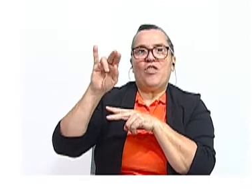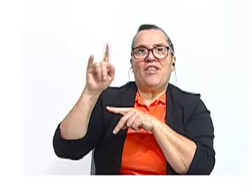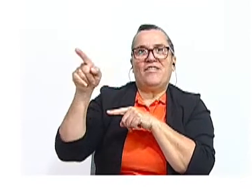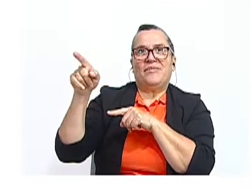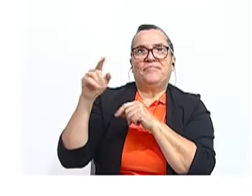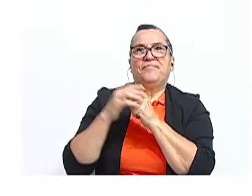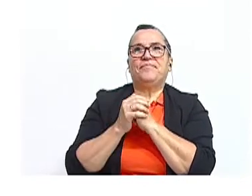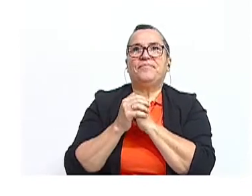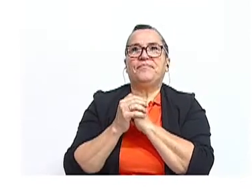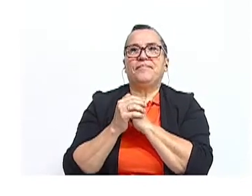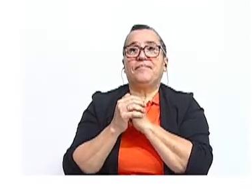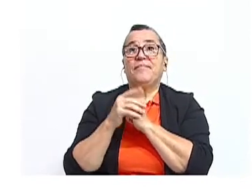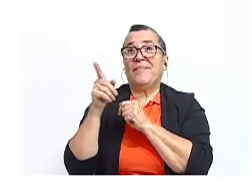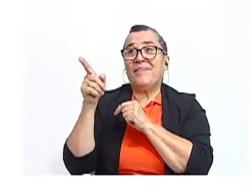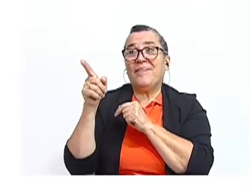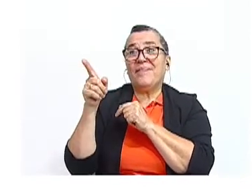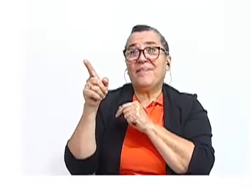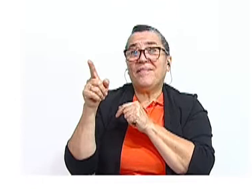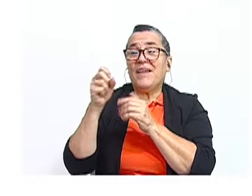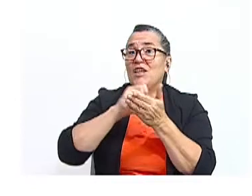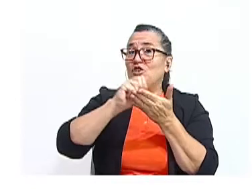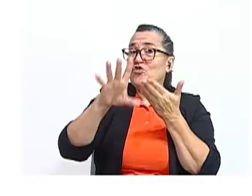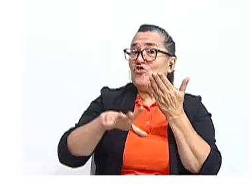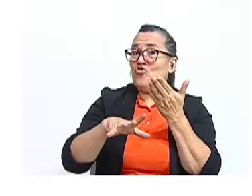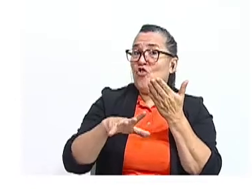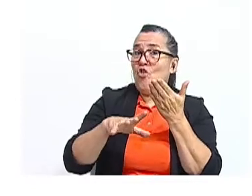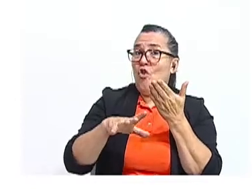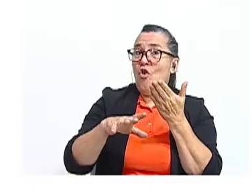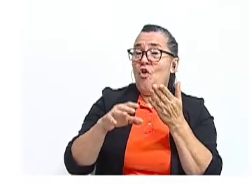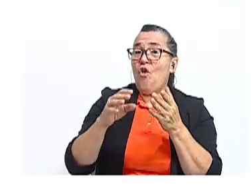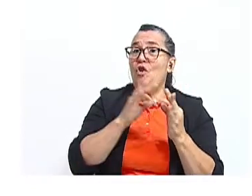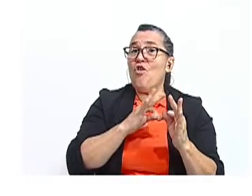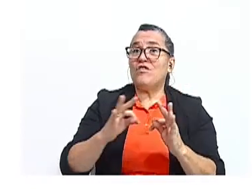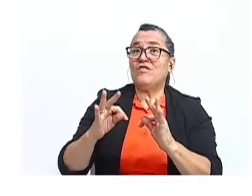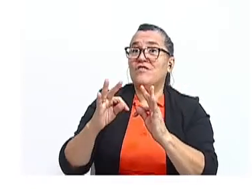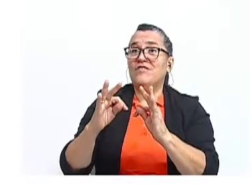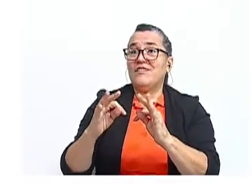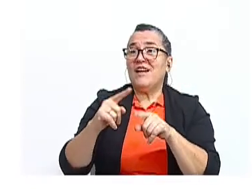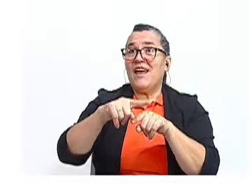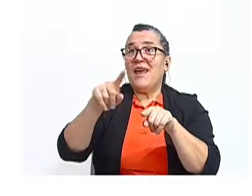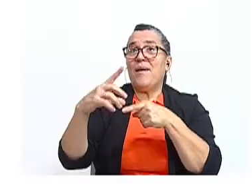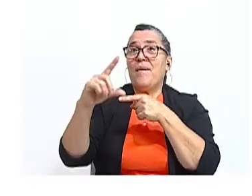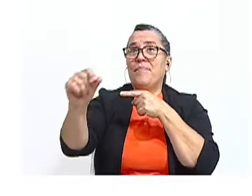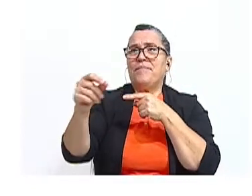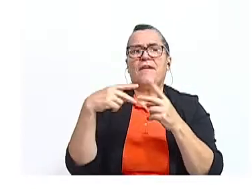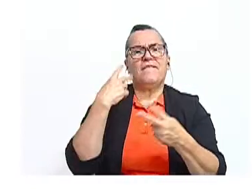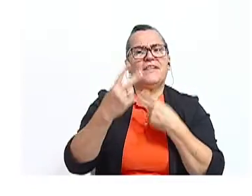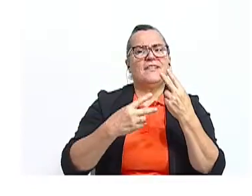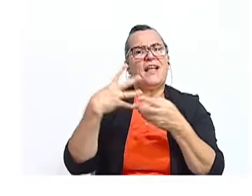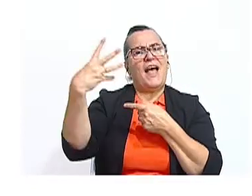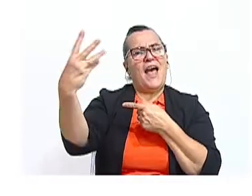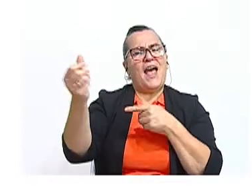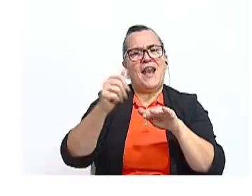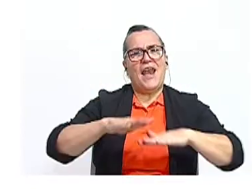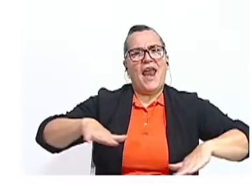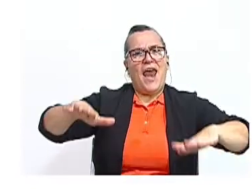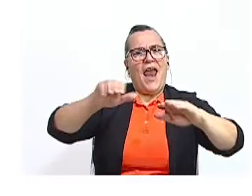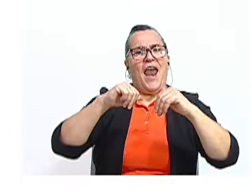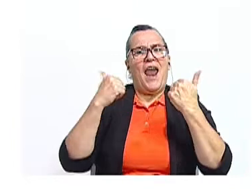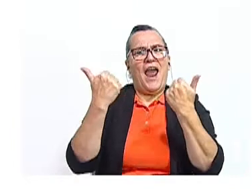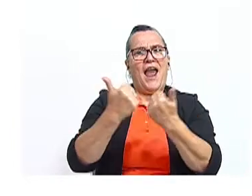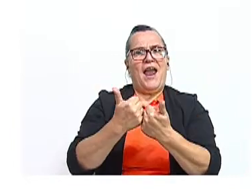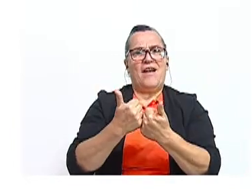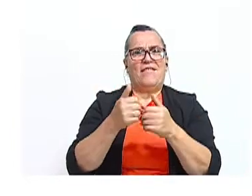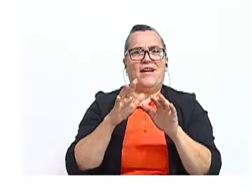Next, the school field trip. It is defined as a visit to an outside area of the normal